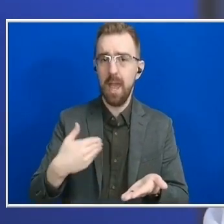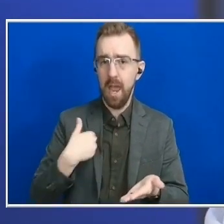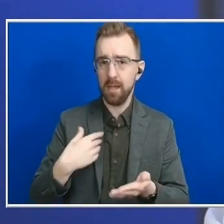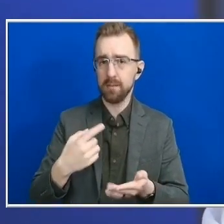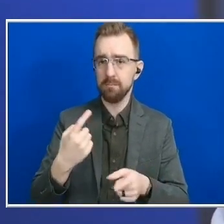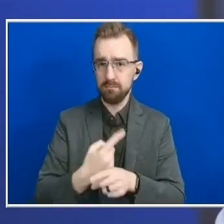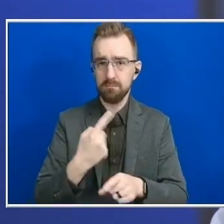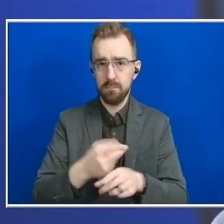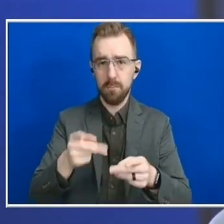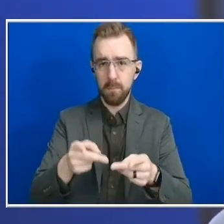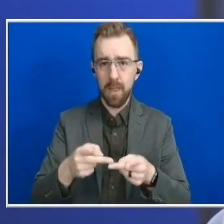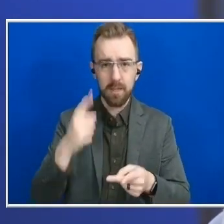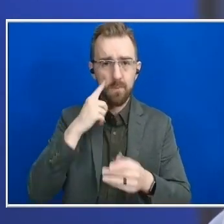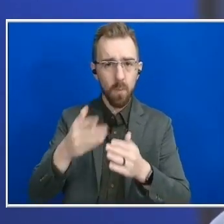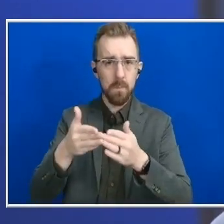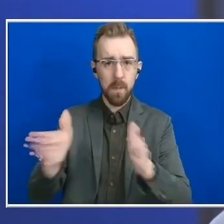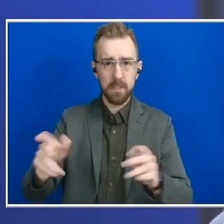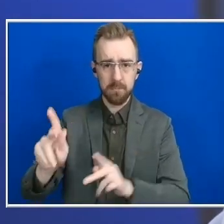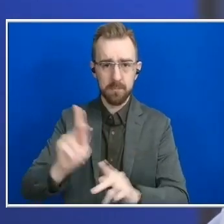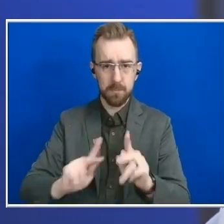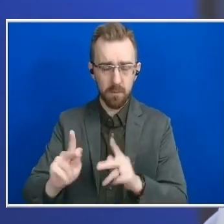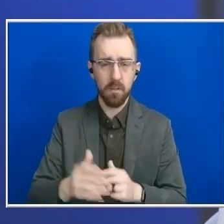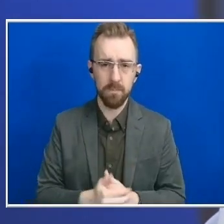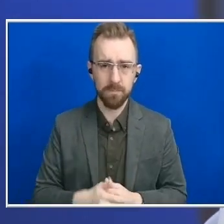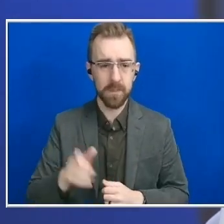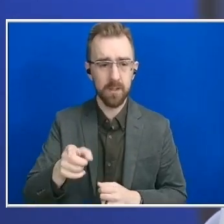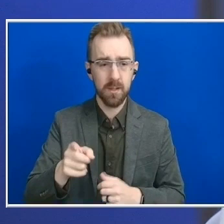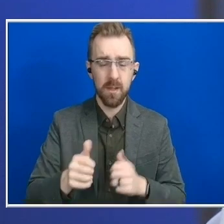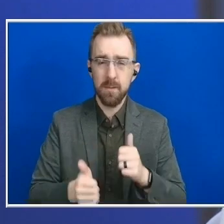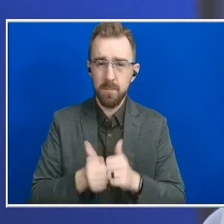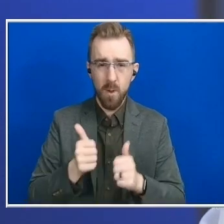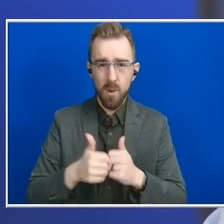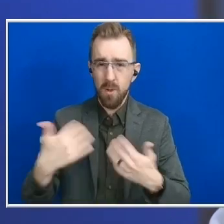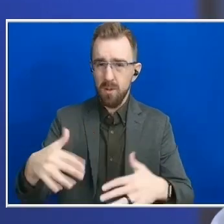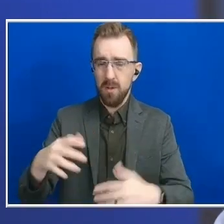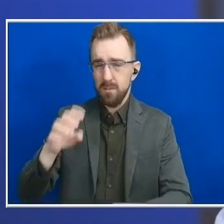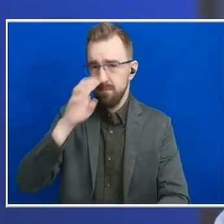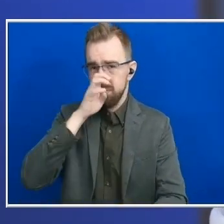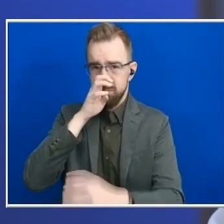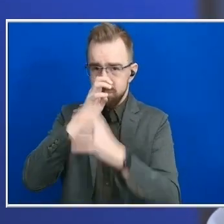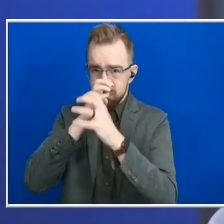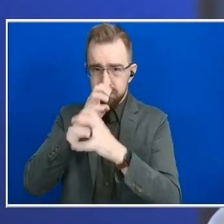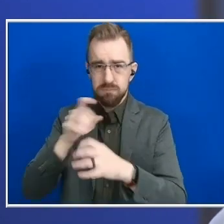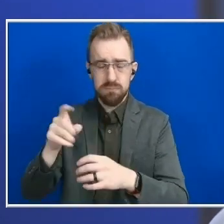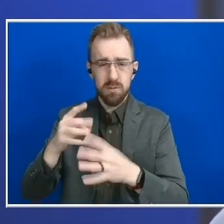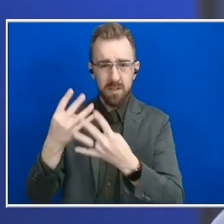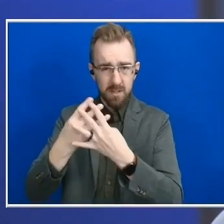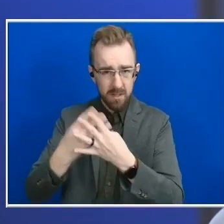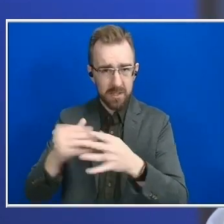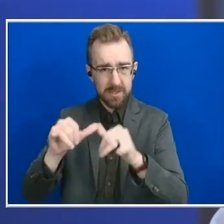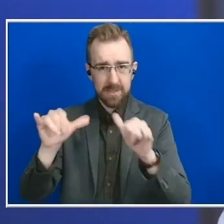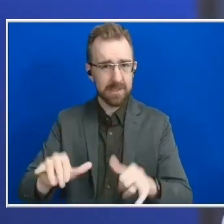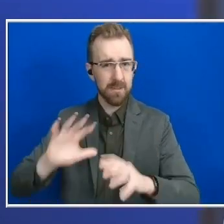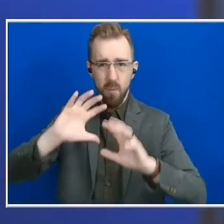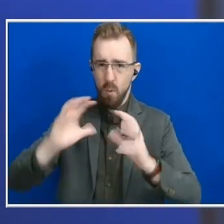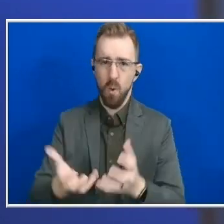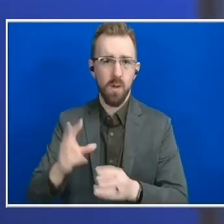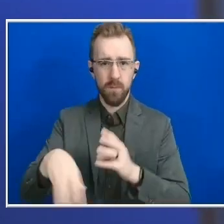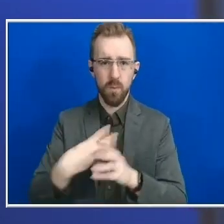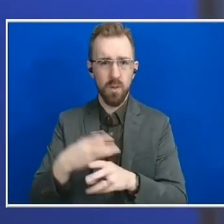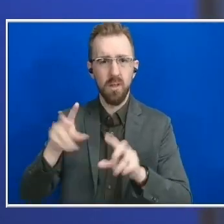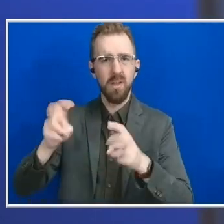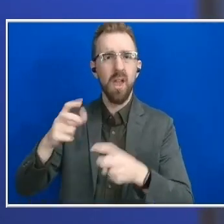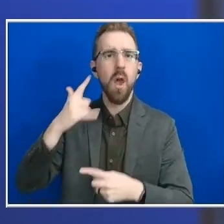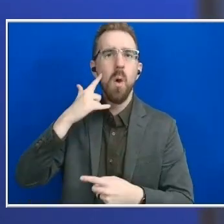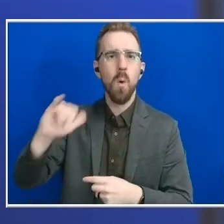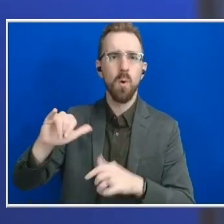public at large. It is the most rigorous medical vetting system in the world. It is the gold standard. I would